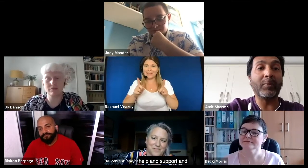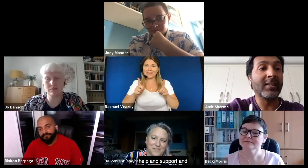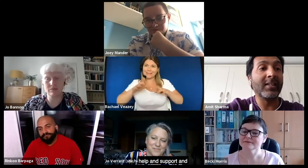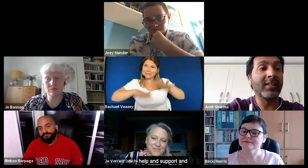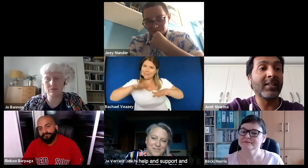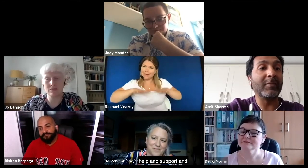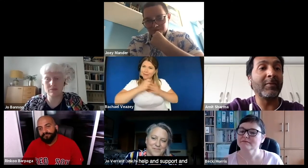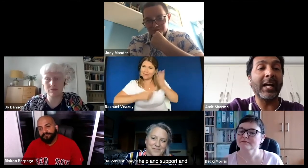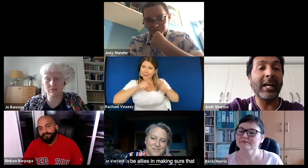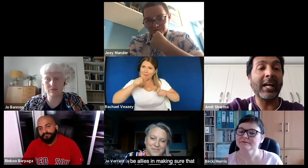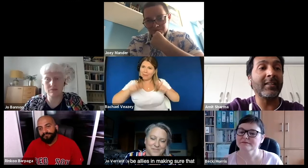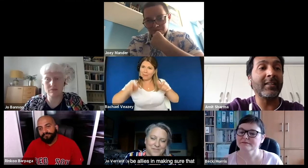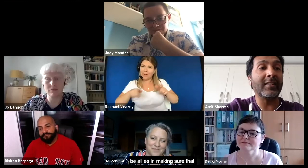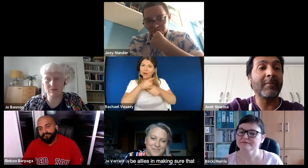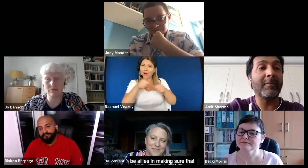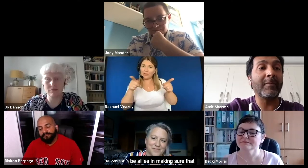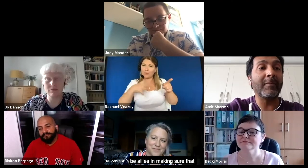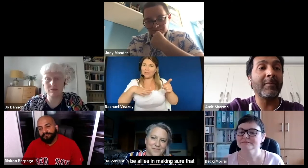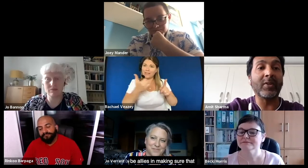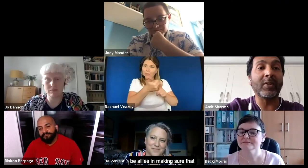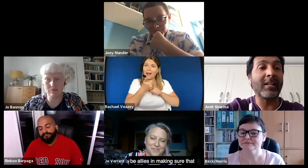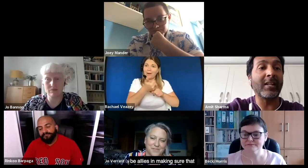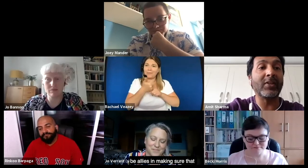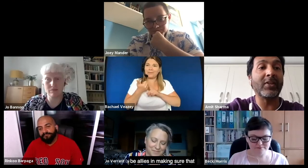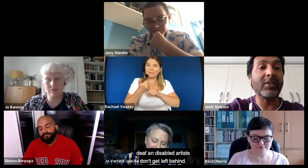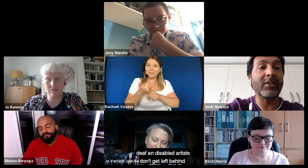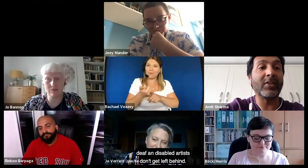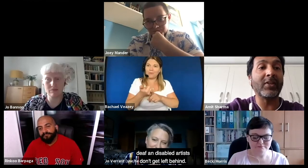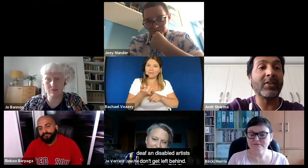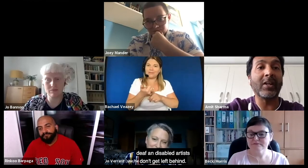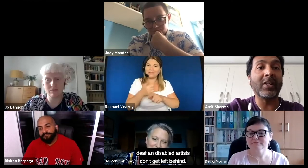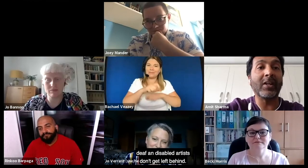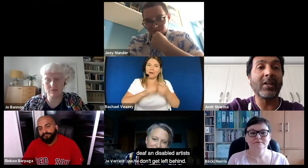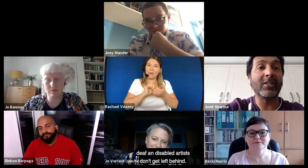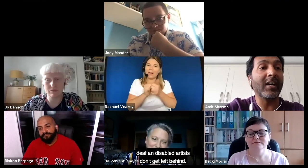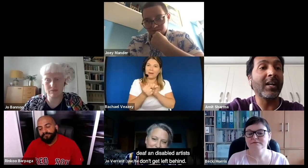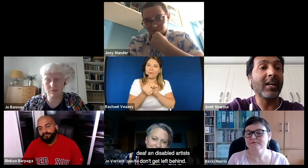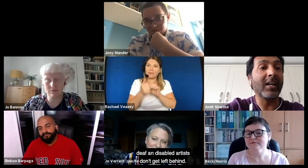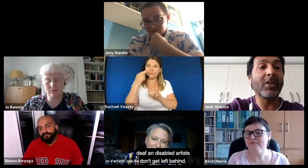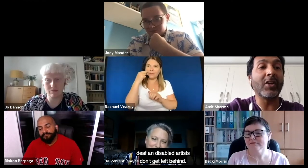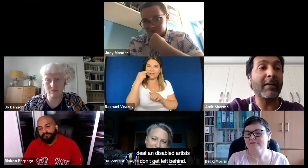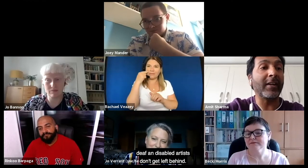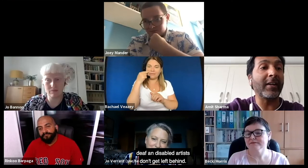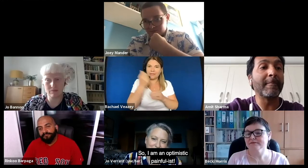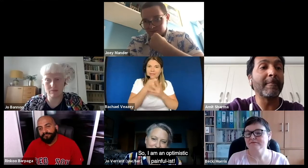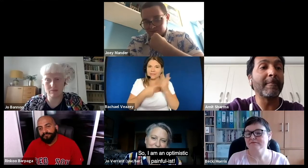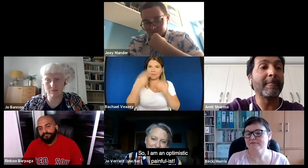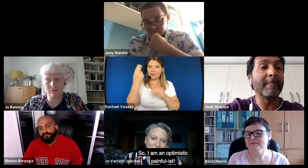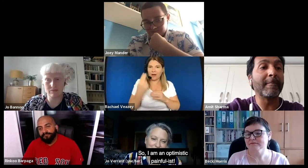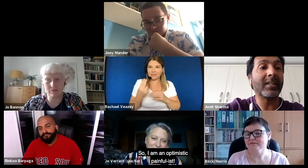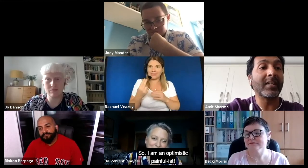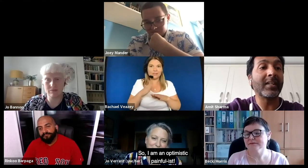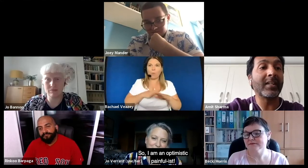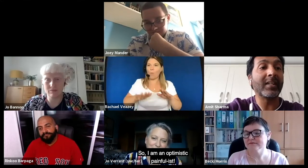and support and be allies in making sure that deaf and disabled artists don't get left behind.